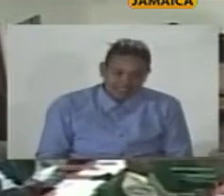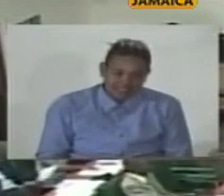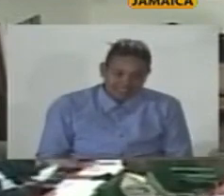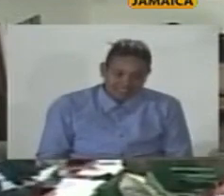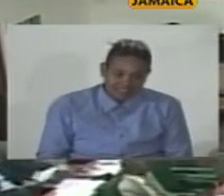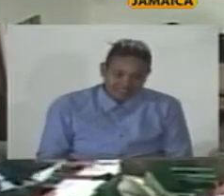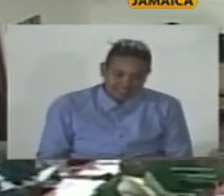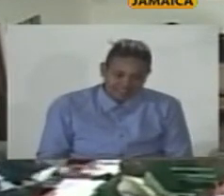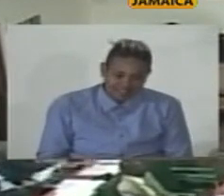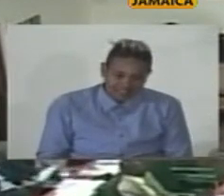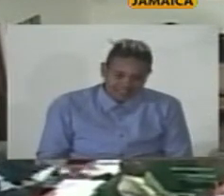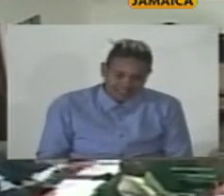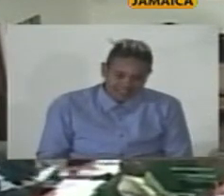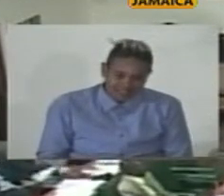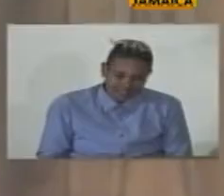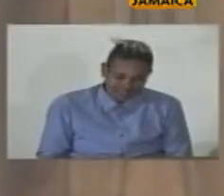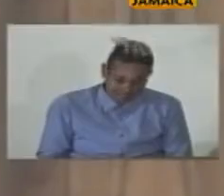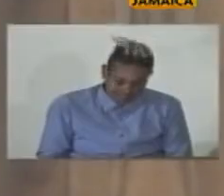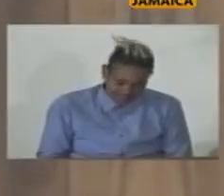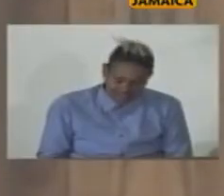Those in favor?